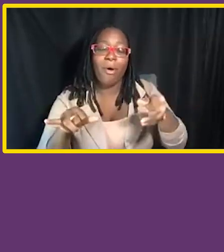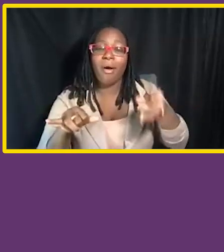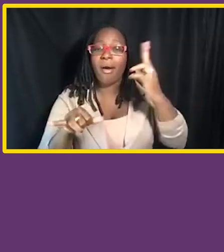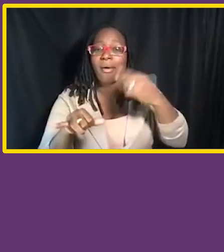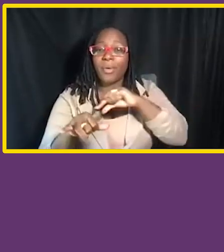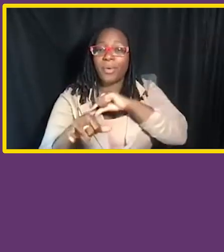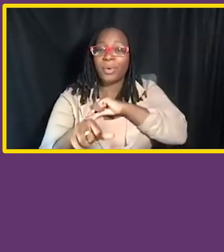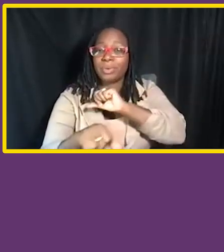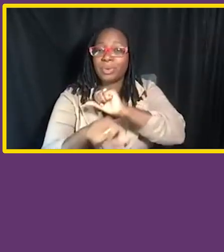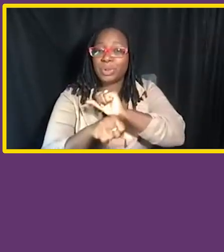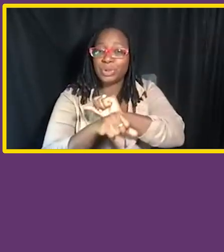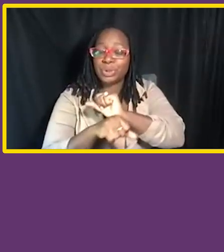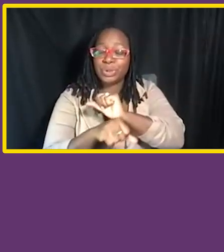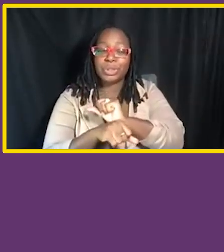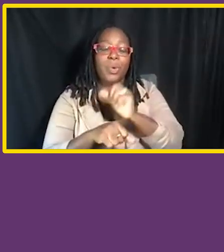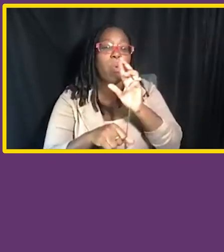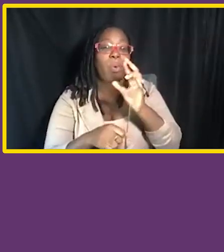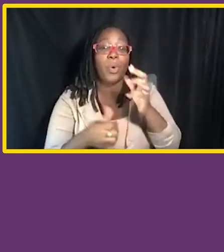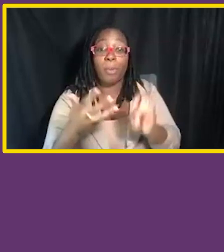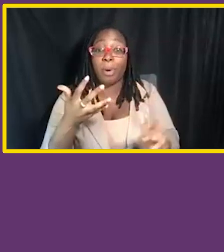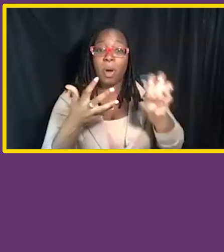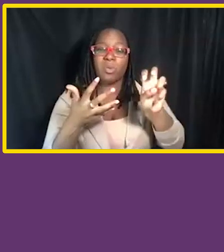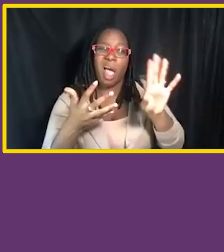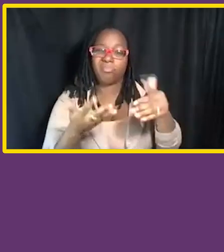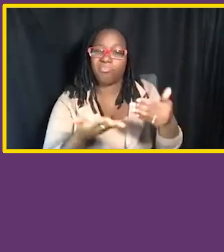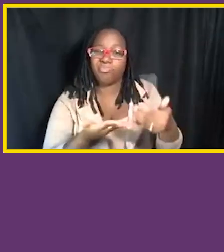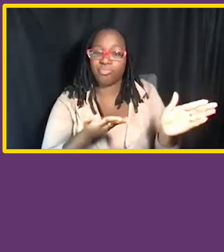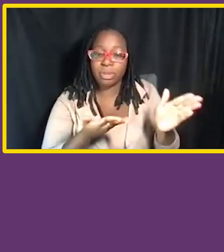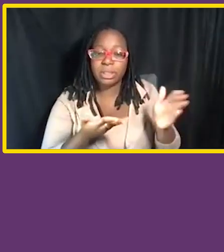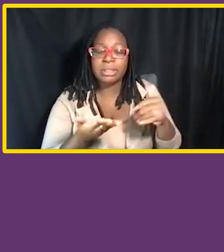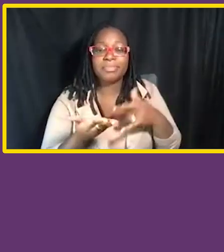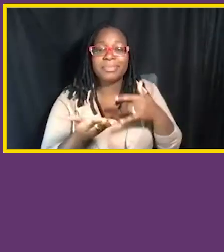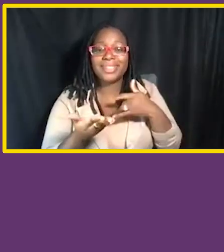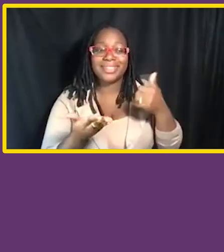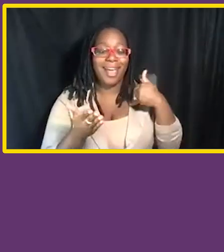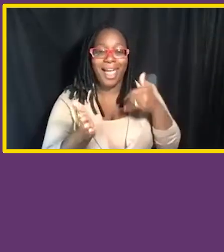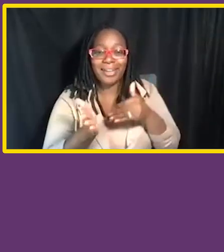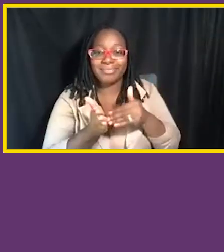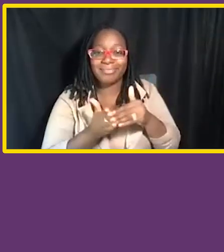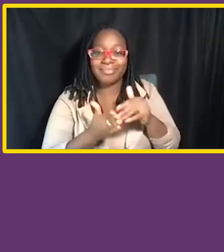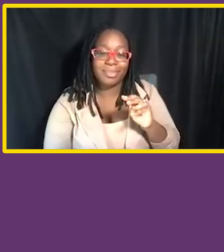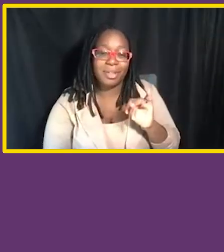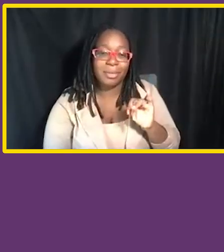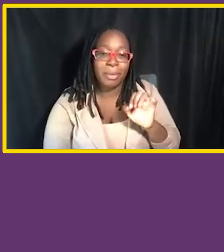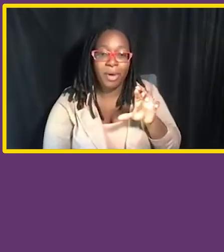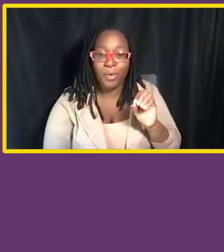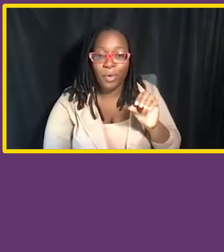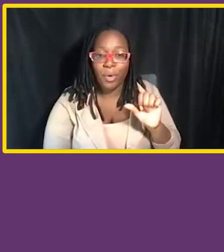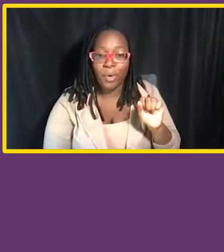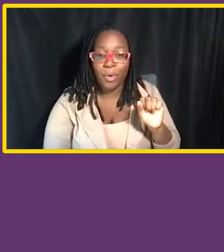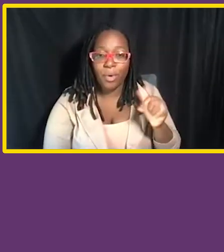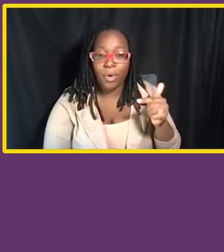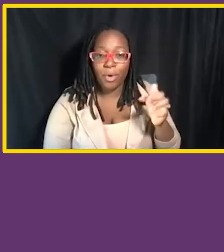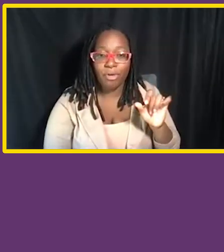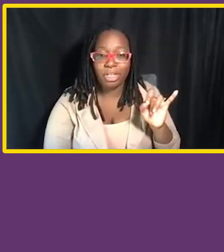being passed off for promotion, having to deal with constant levels of microaggressions, having to constantly watch your